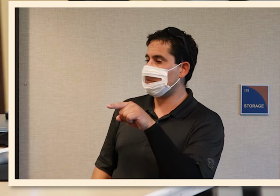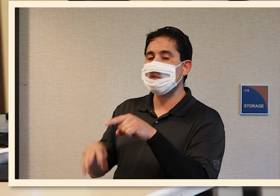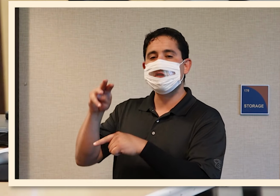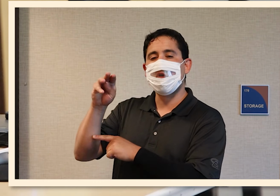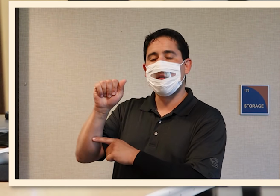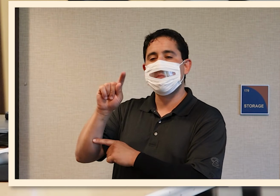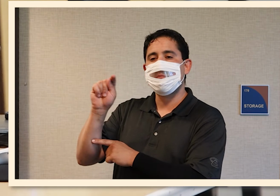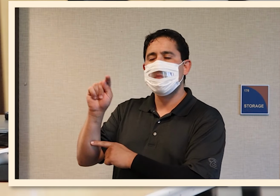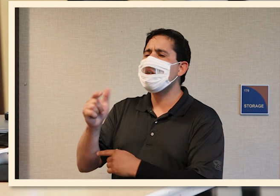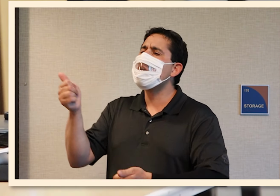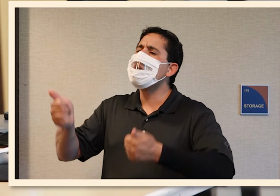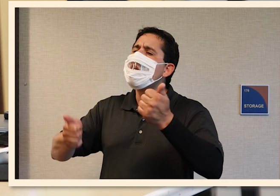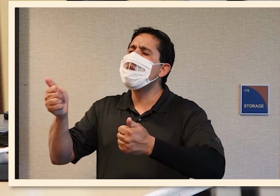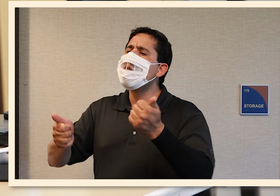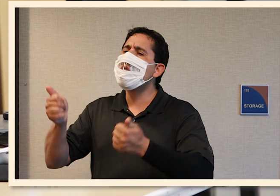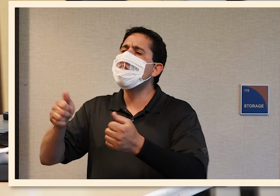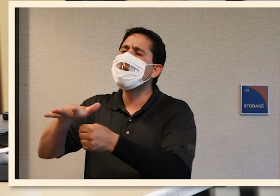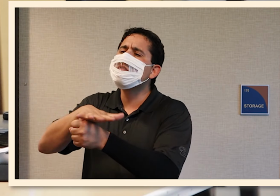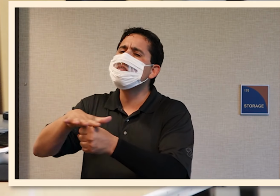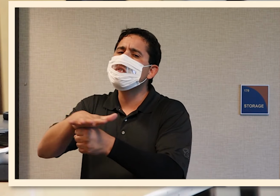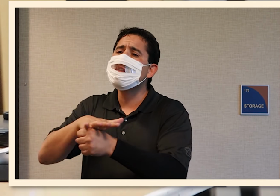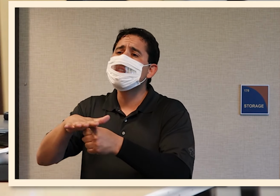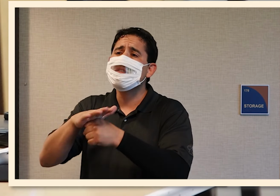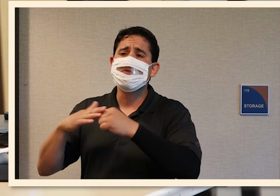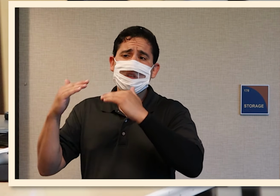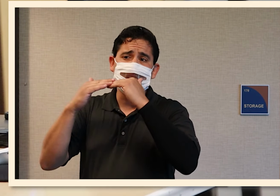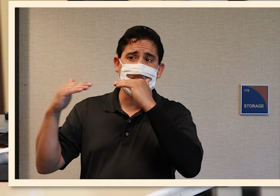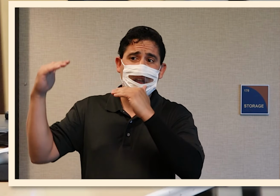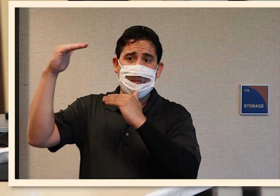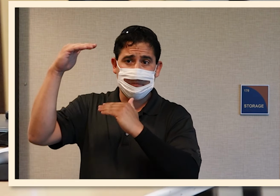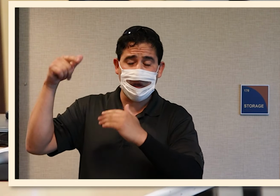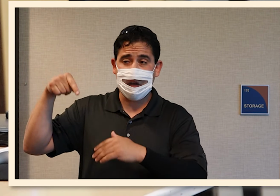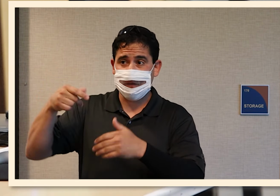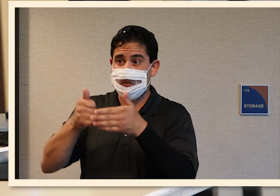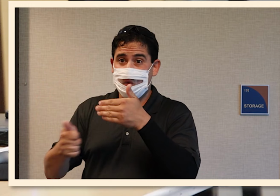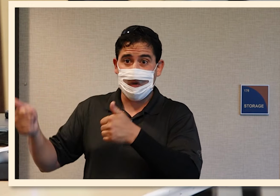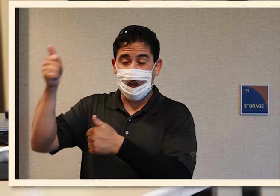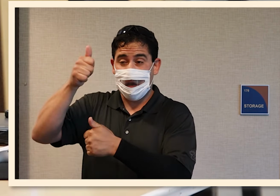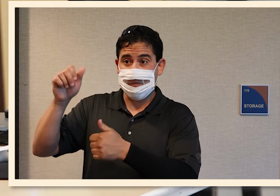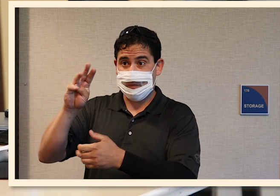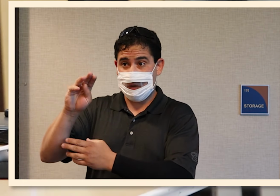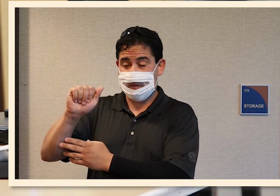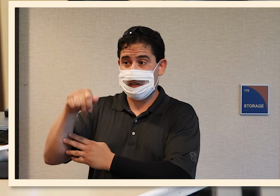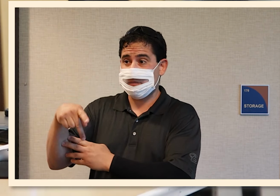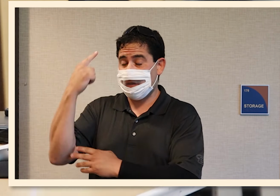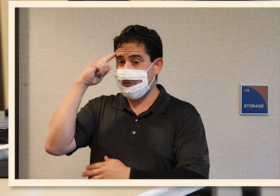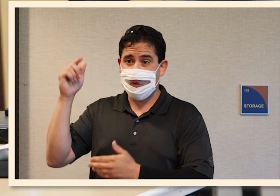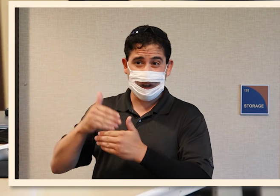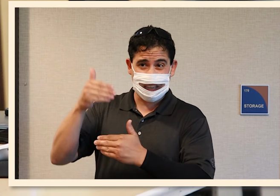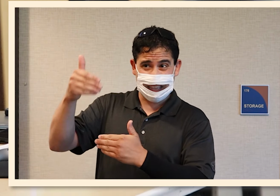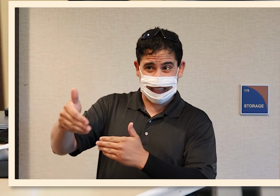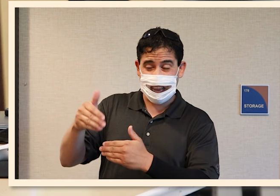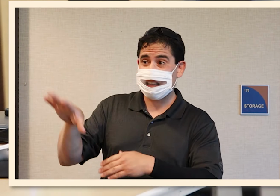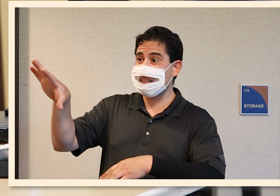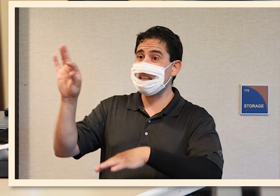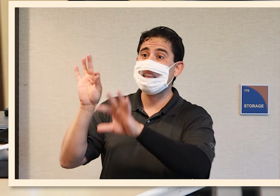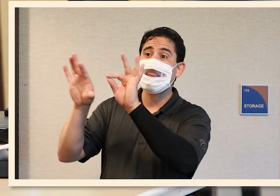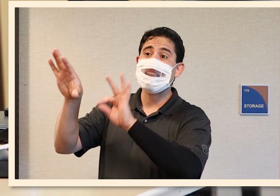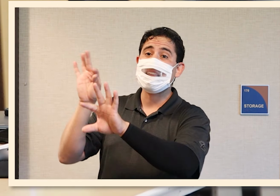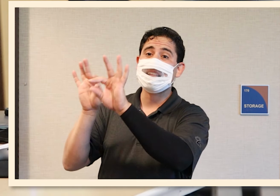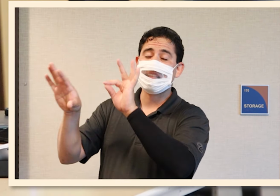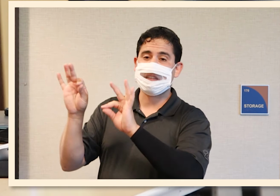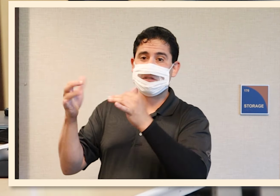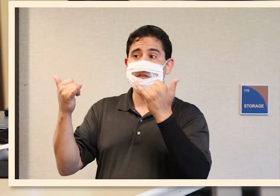Which districts above this map are going to be up in this next election? Because that's something that you need to give the county elections department to